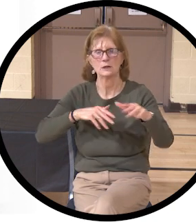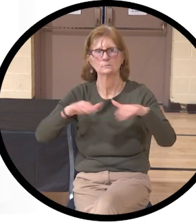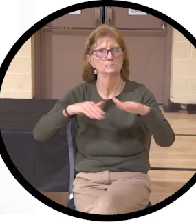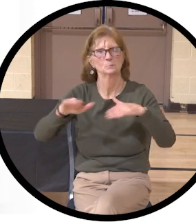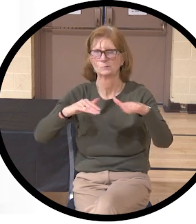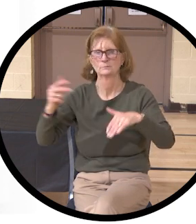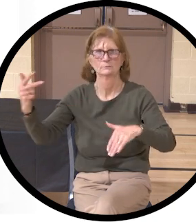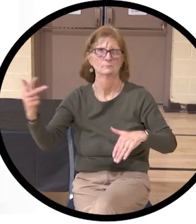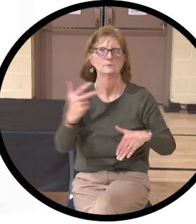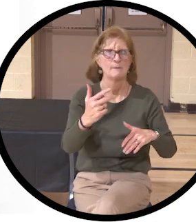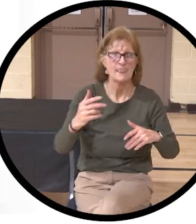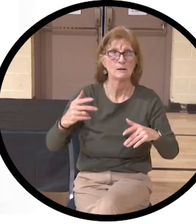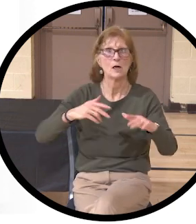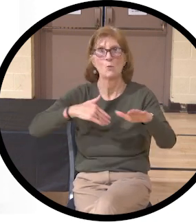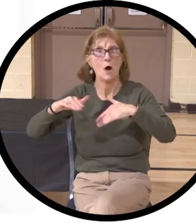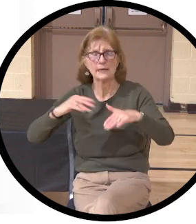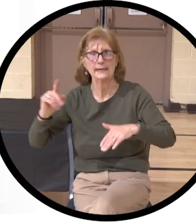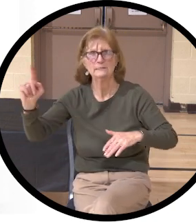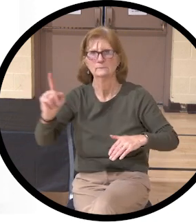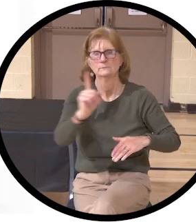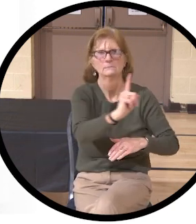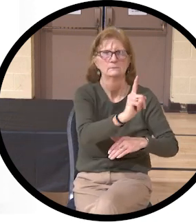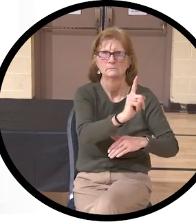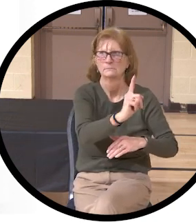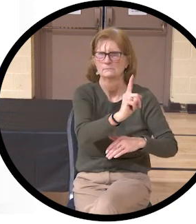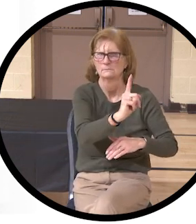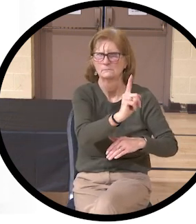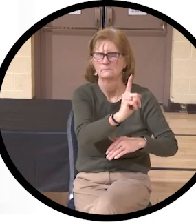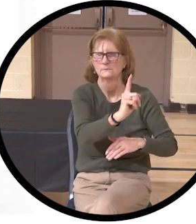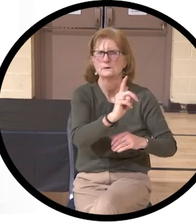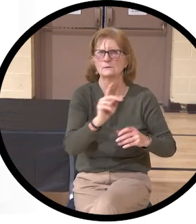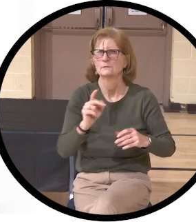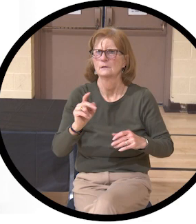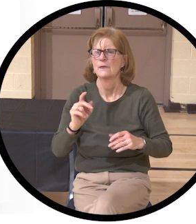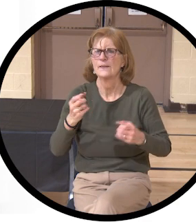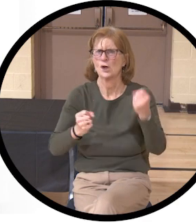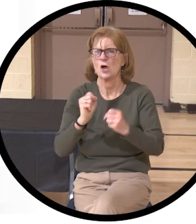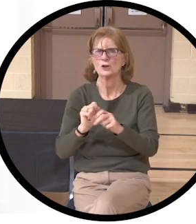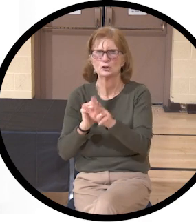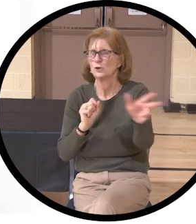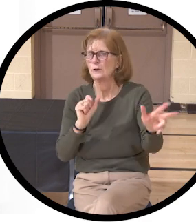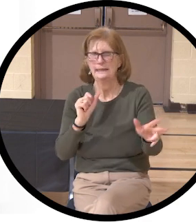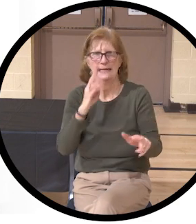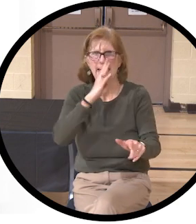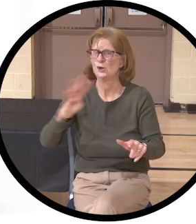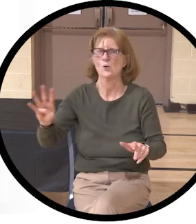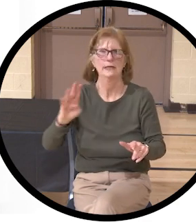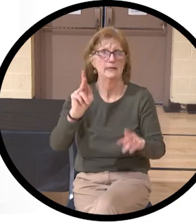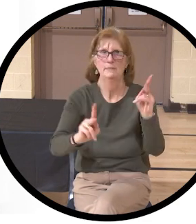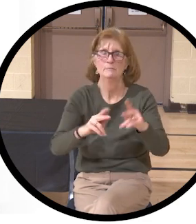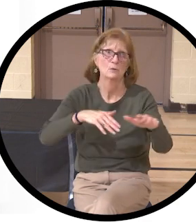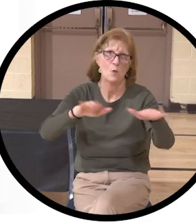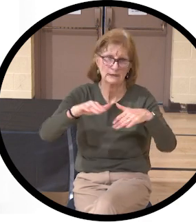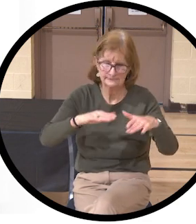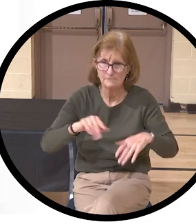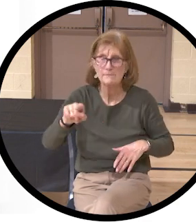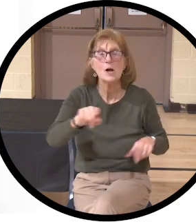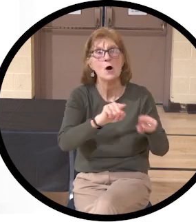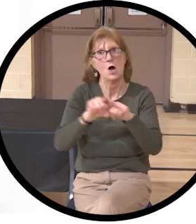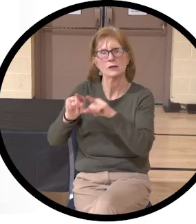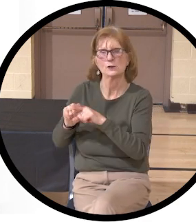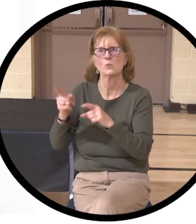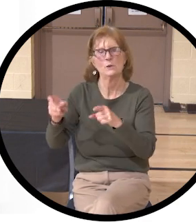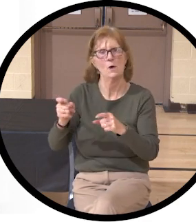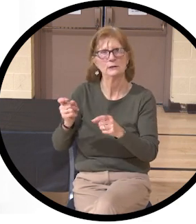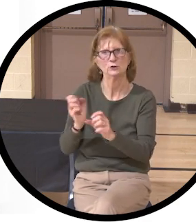be one of the bigger concerns here, just given how many vehicles are turning. On Stanton, we're proposing protecting the bike lane at this